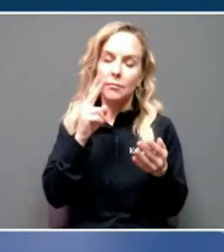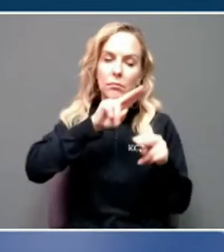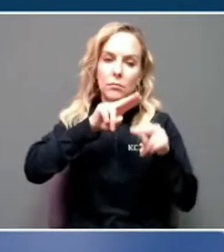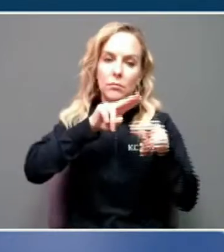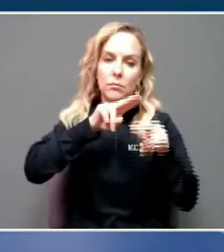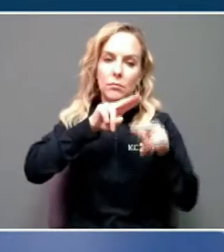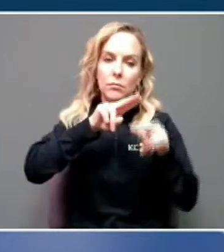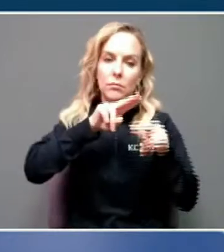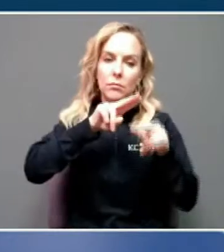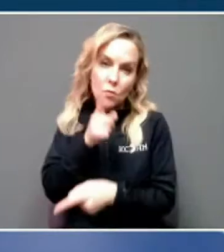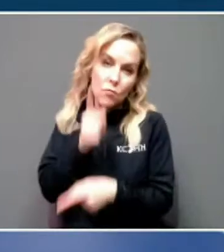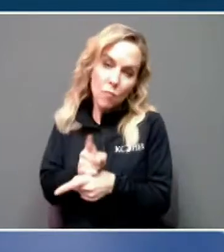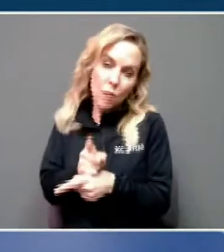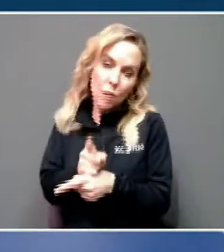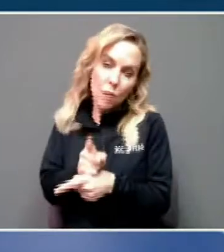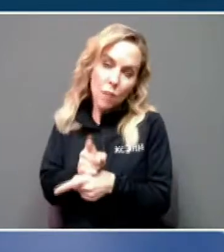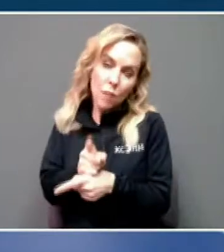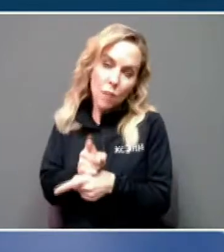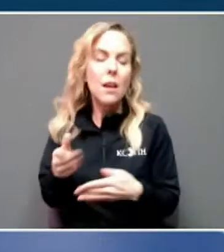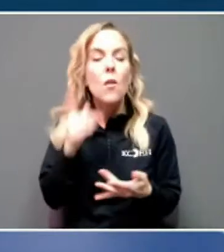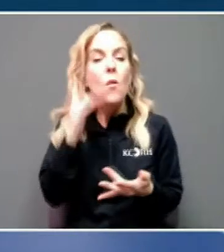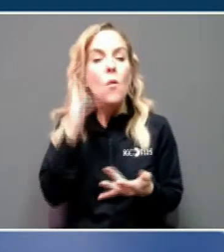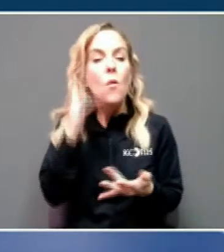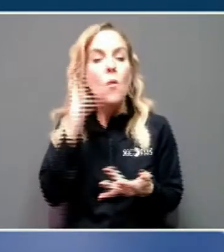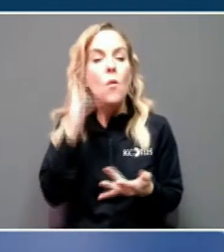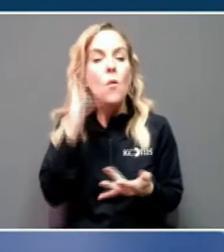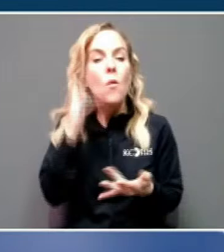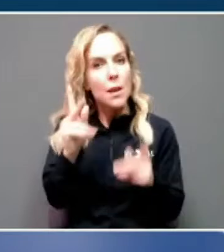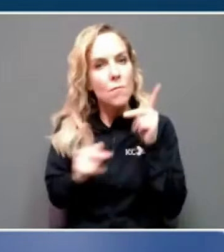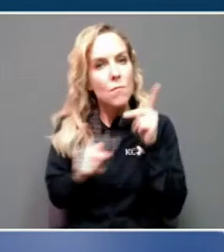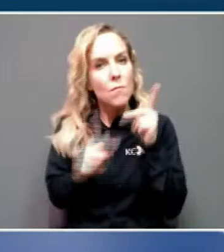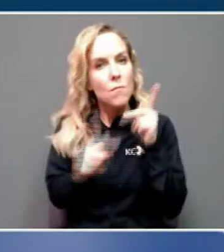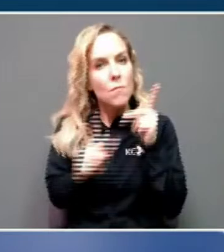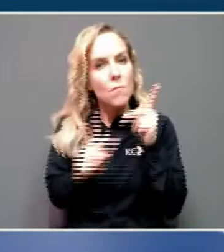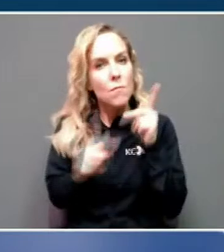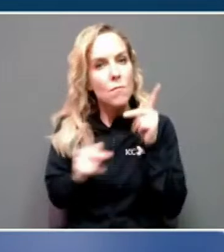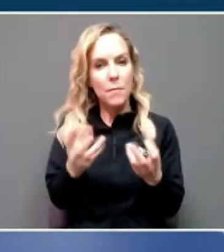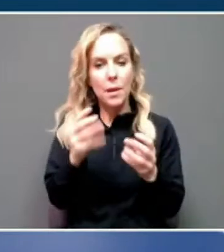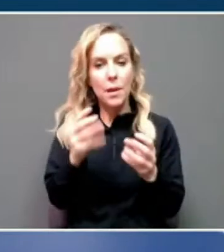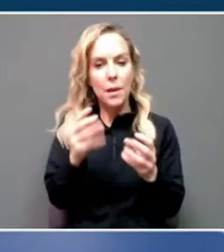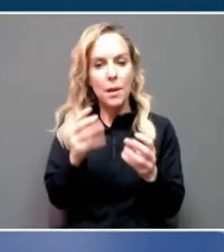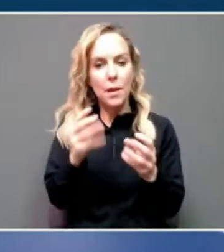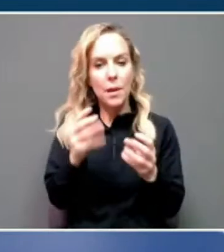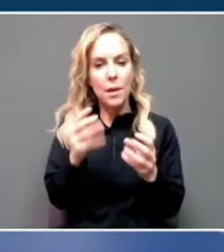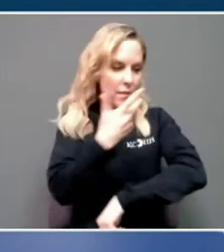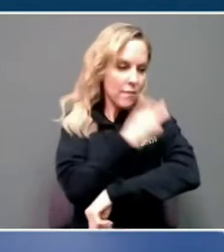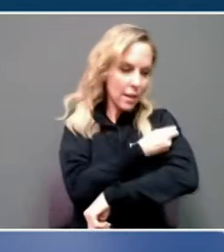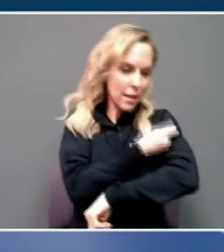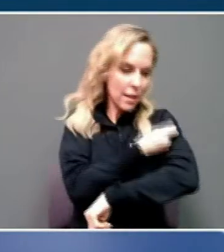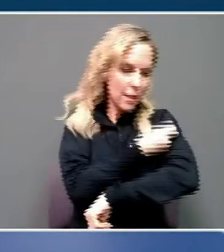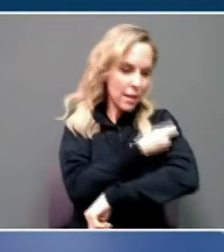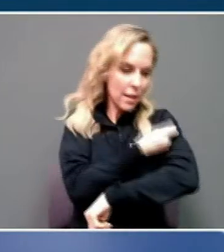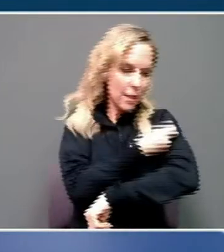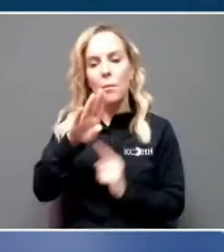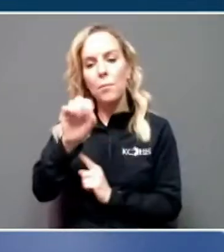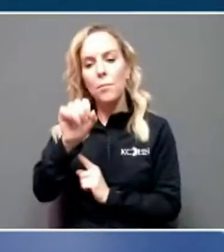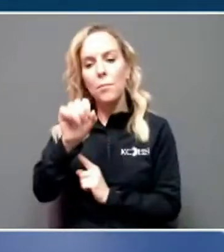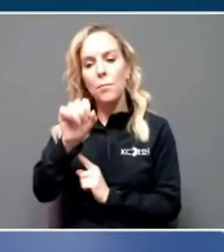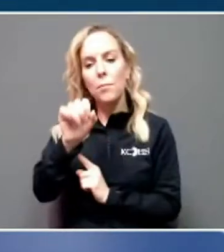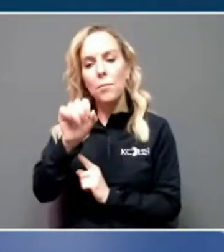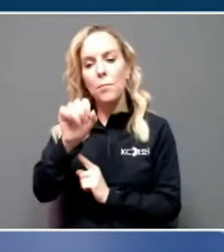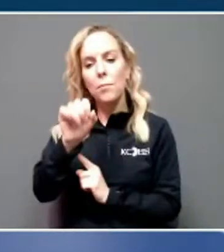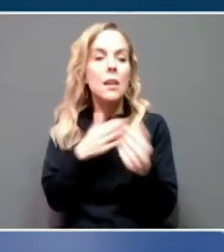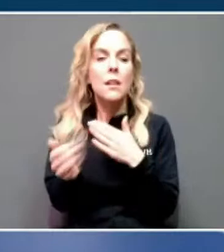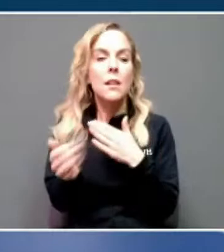reasons is that more people are getting vaccinated and are getting boosted. And that's even with the number of people